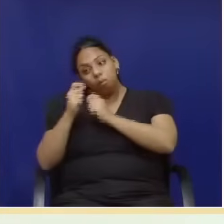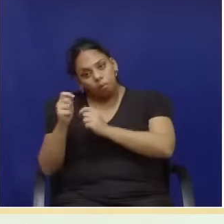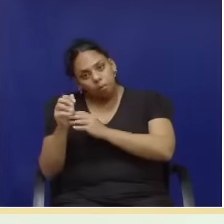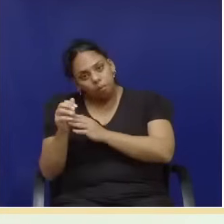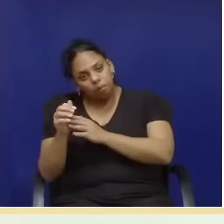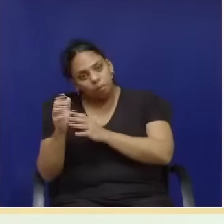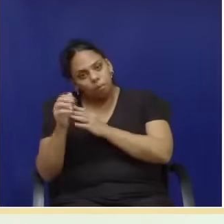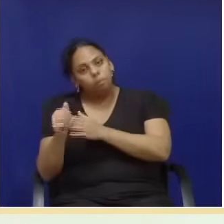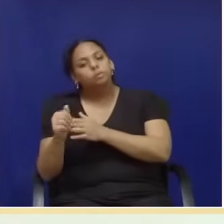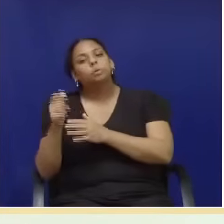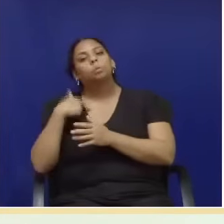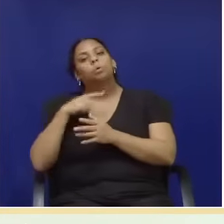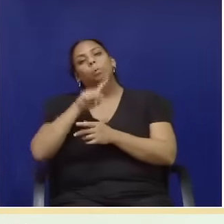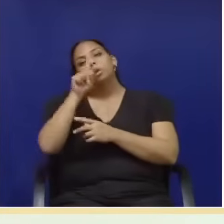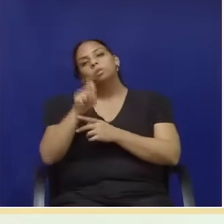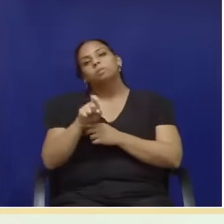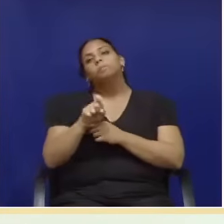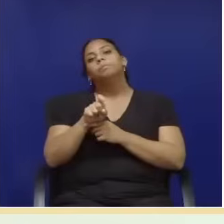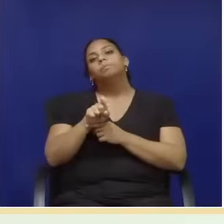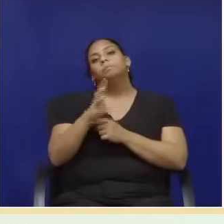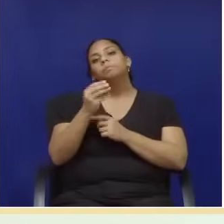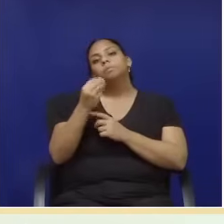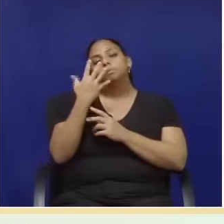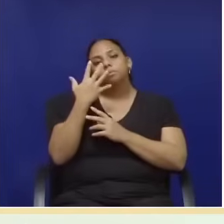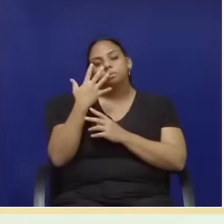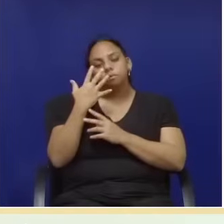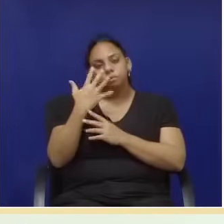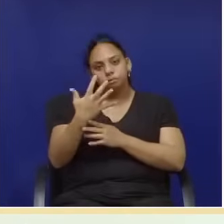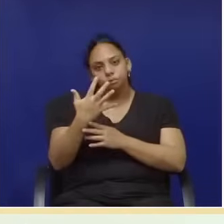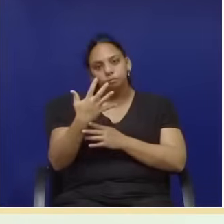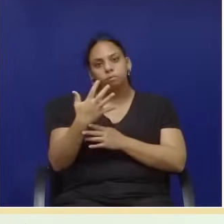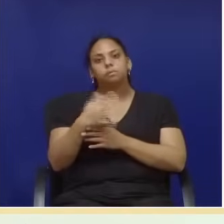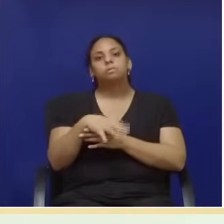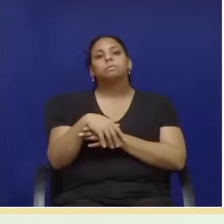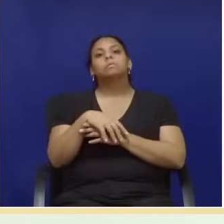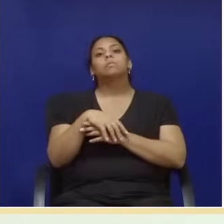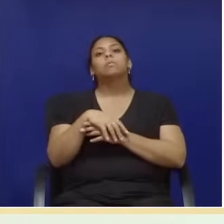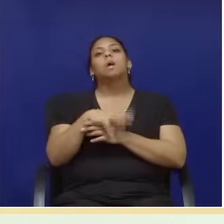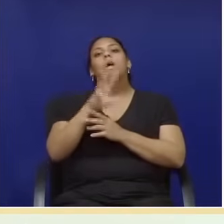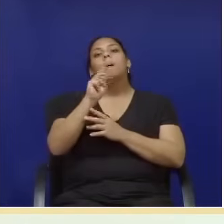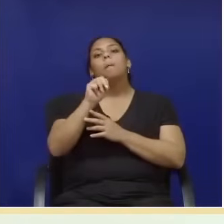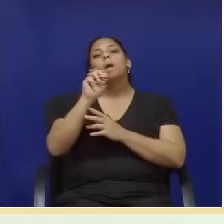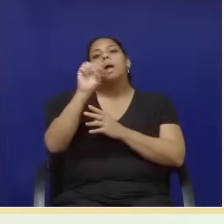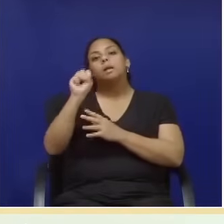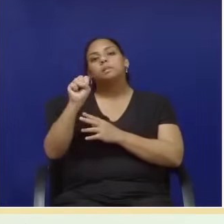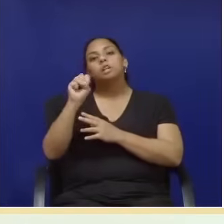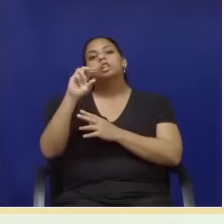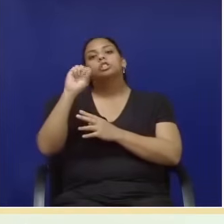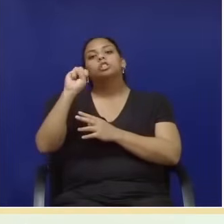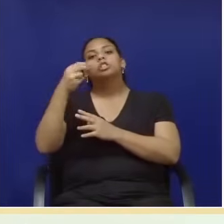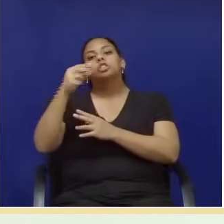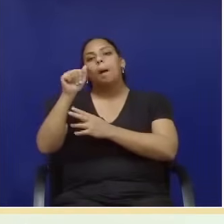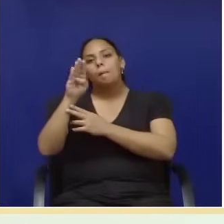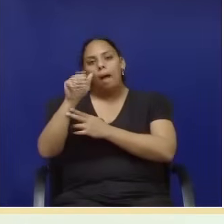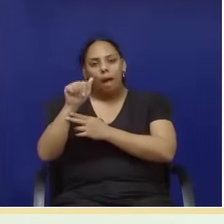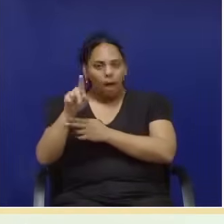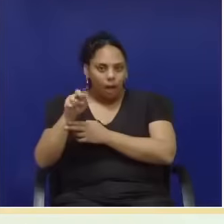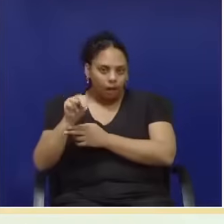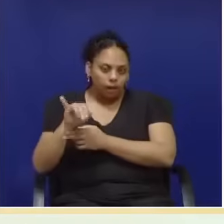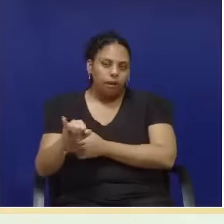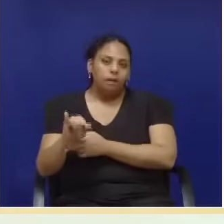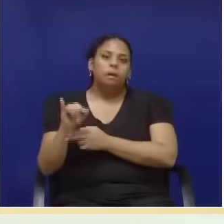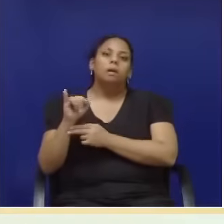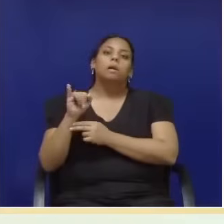number 504, which has been asked by Honorable M.S. Chabane to the Minister of Home